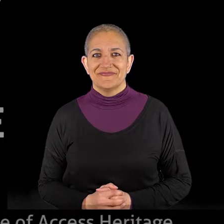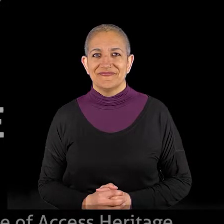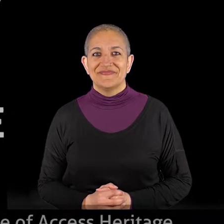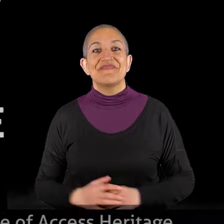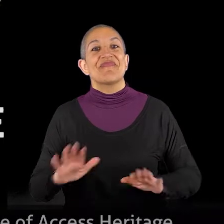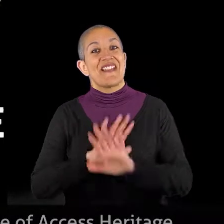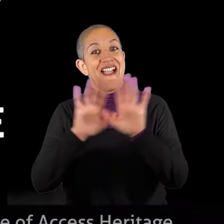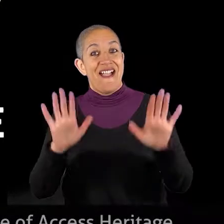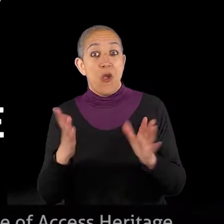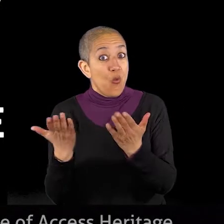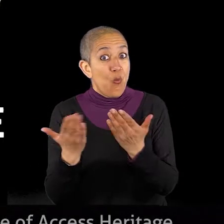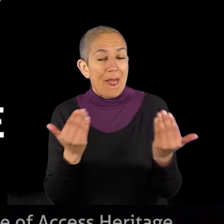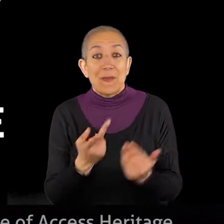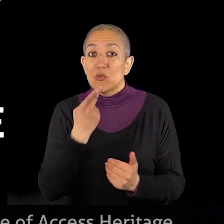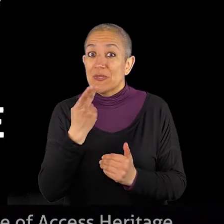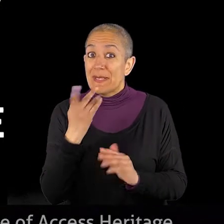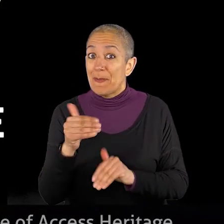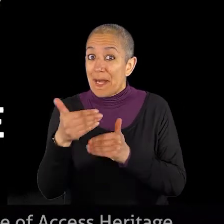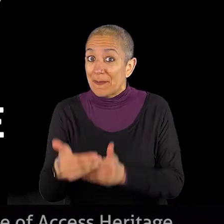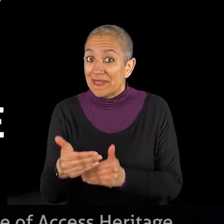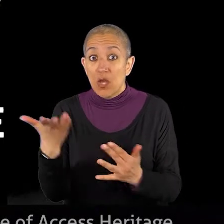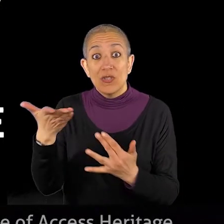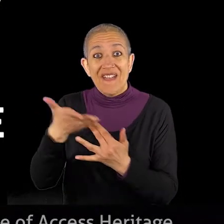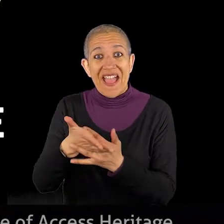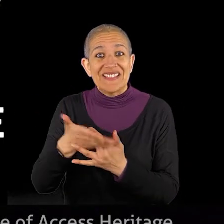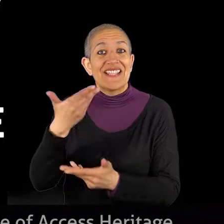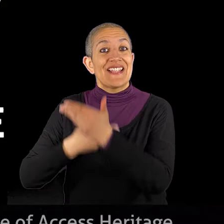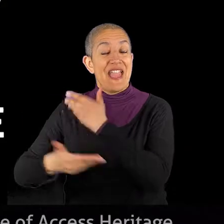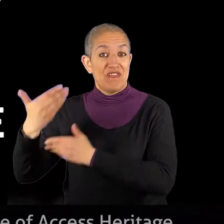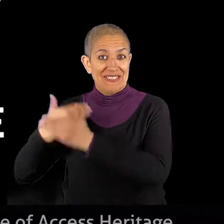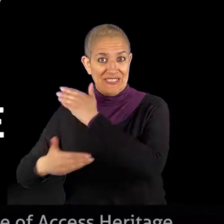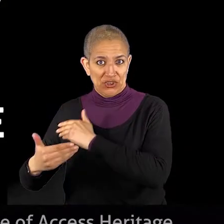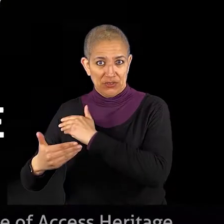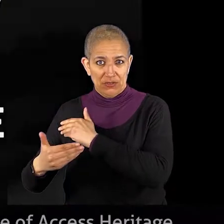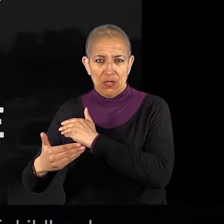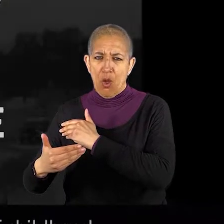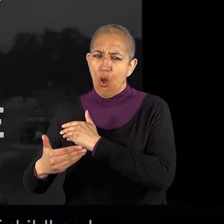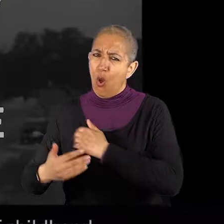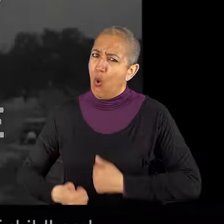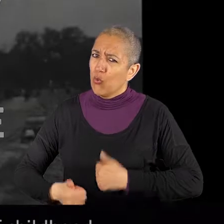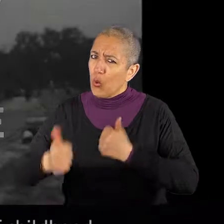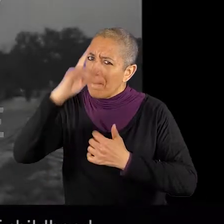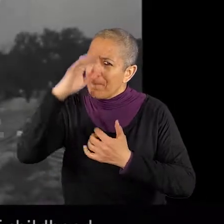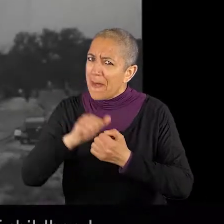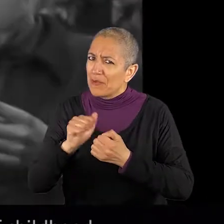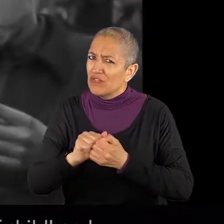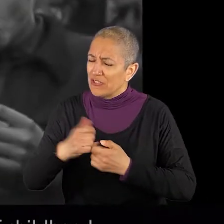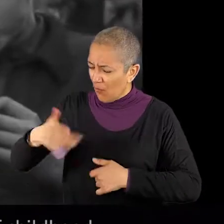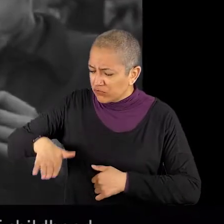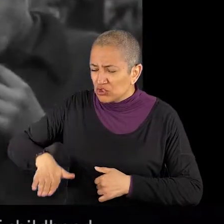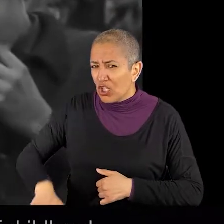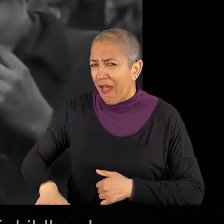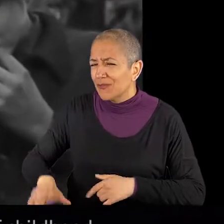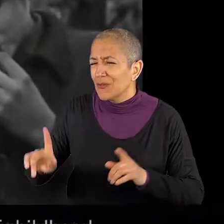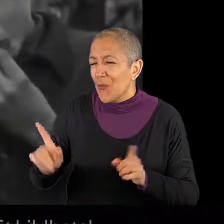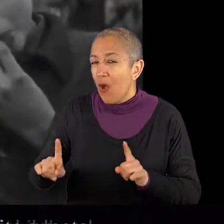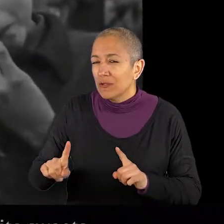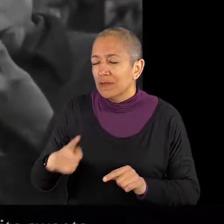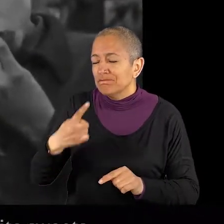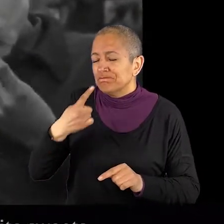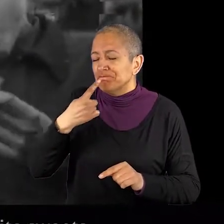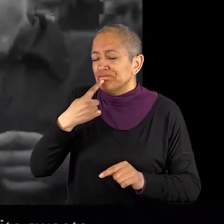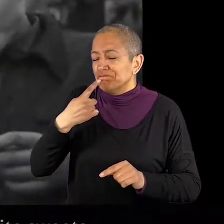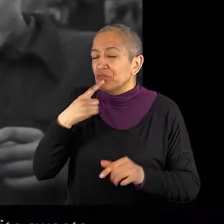Hello and welcome to our second episode of Access Heritage. Nothing brings back memories of childhood quite like the taste